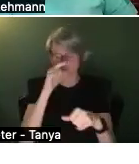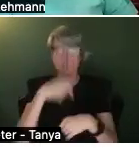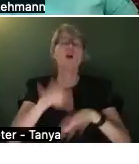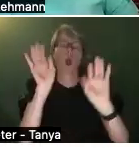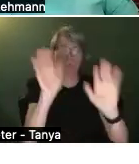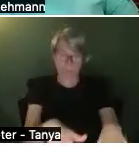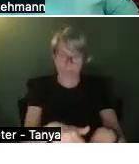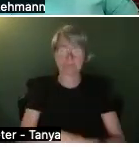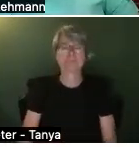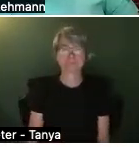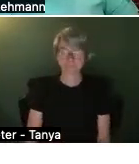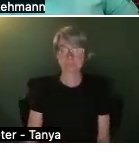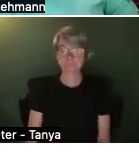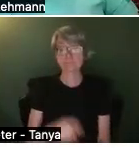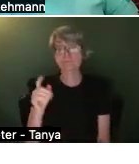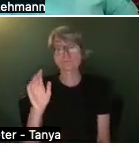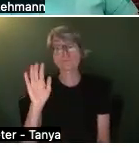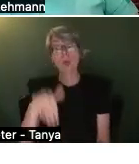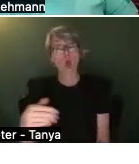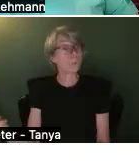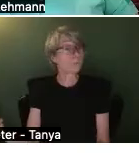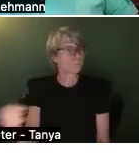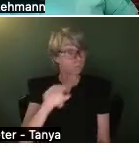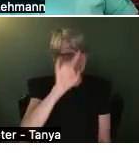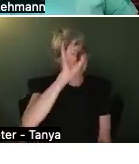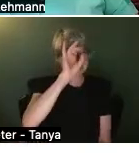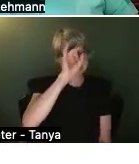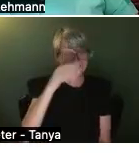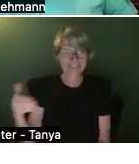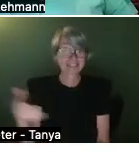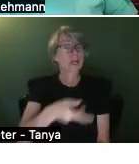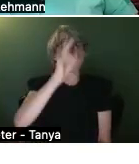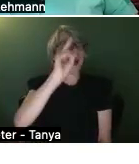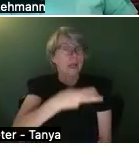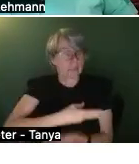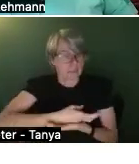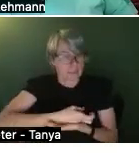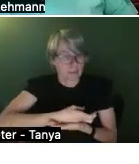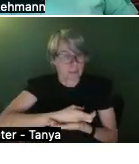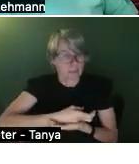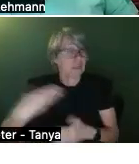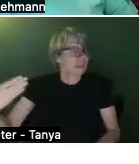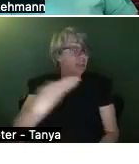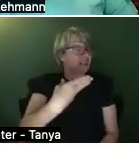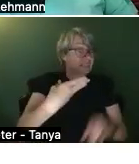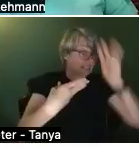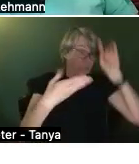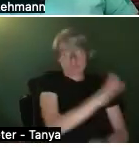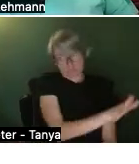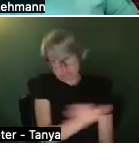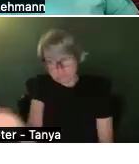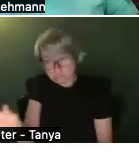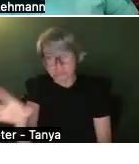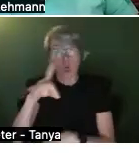home. On the way home in the taxi, Sarah had another seizure, and so they turned around and went back